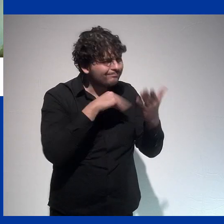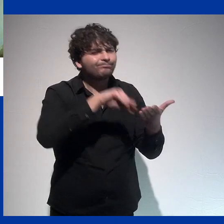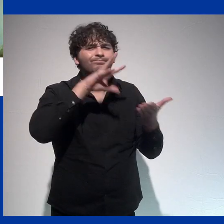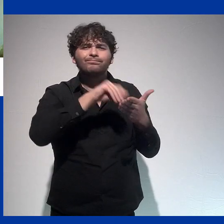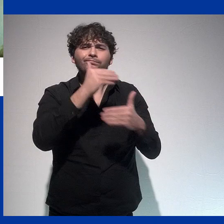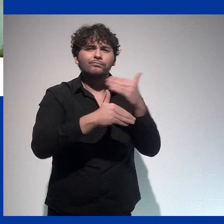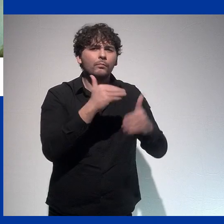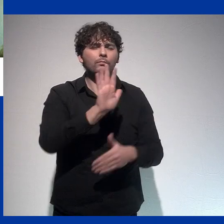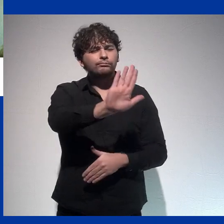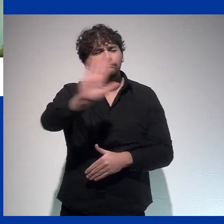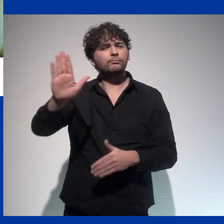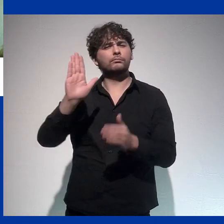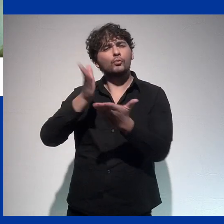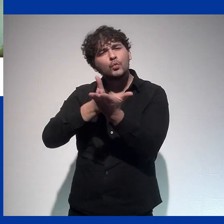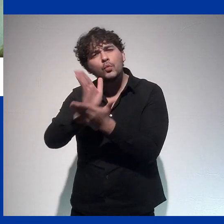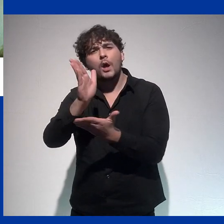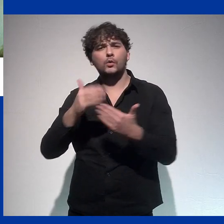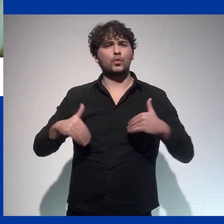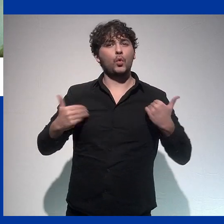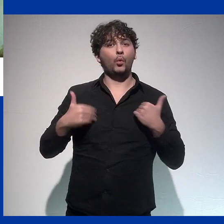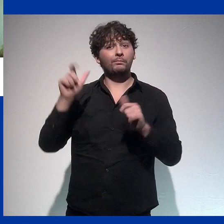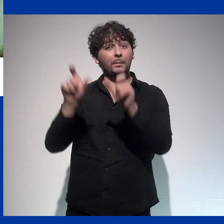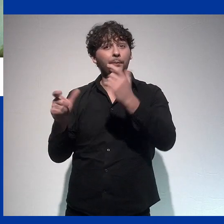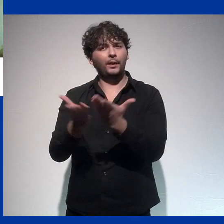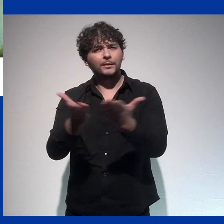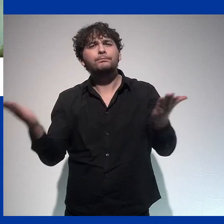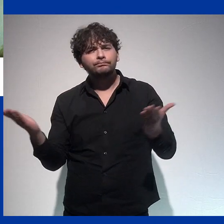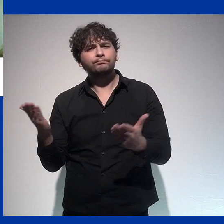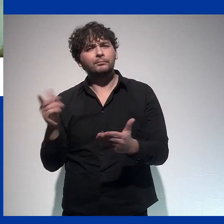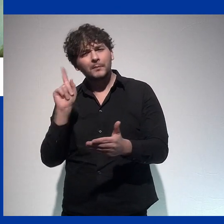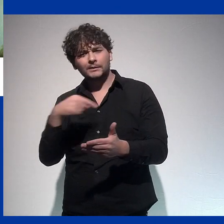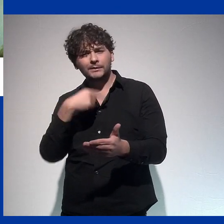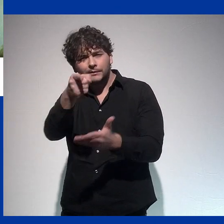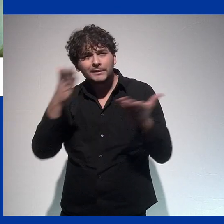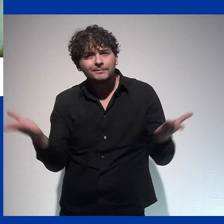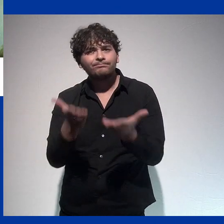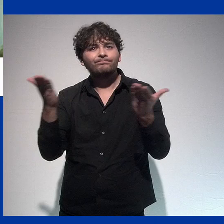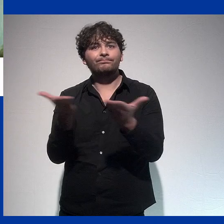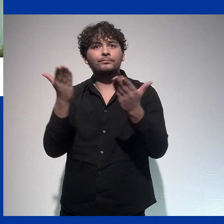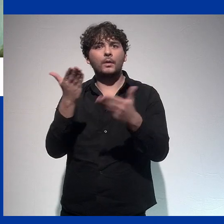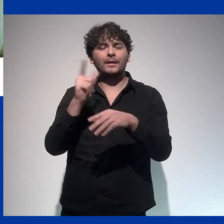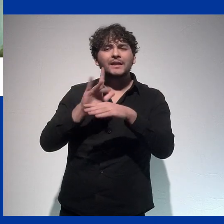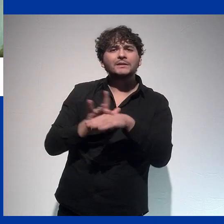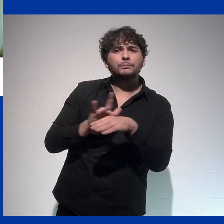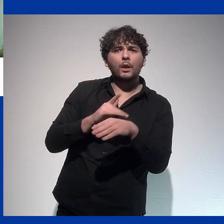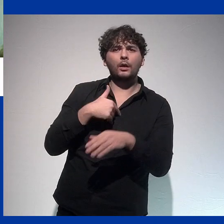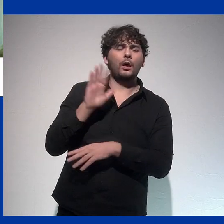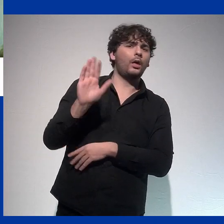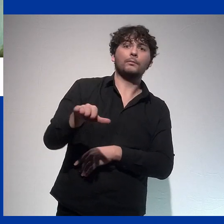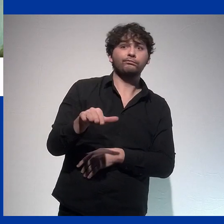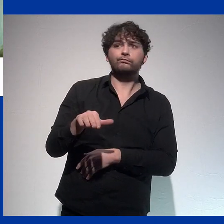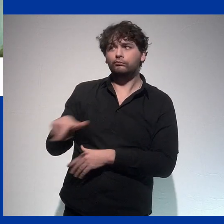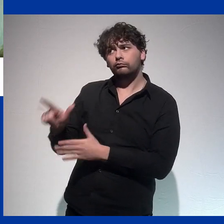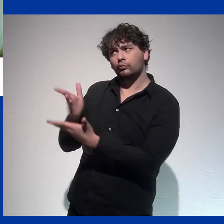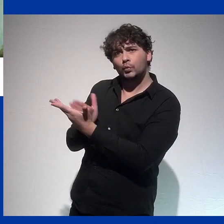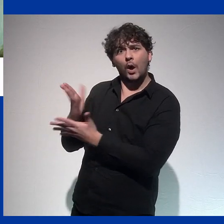to meeting you in person this time in 5 years and to present you the progress that hopefully we will have